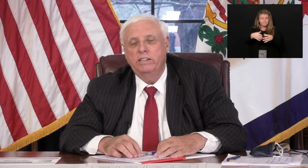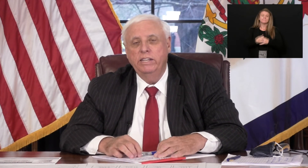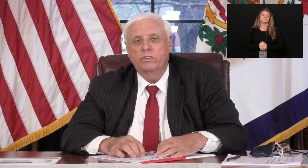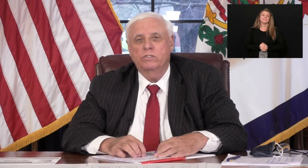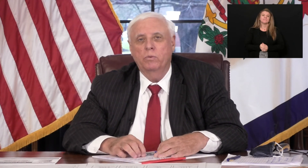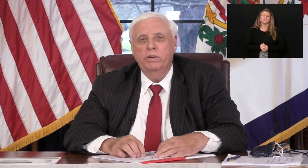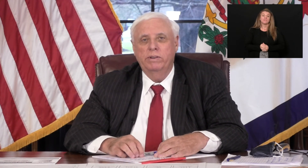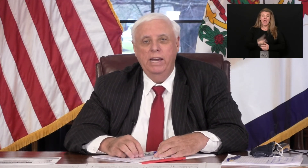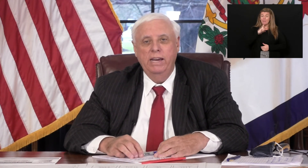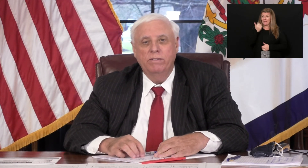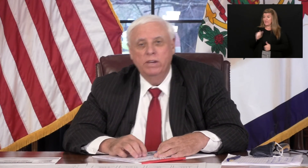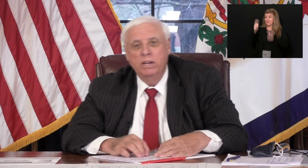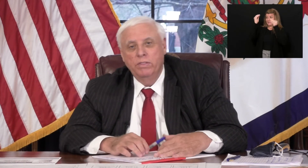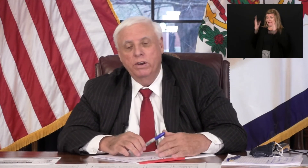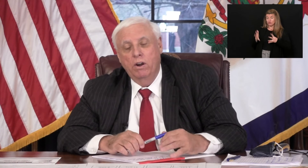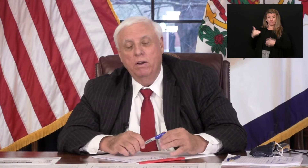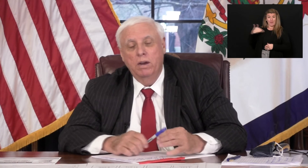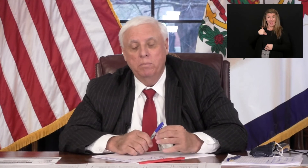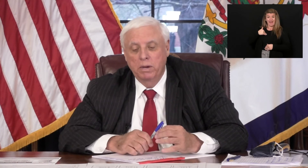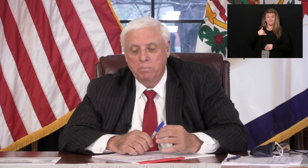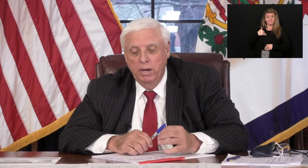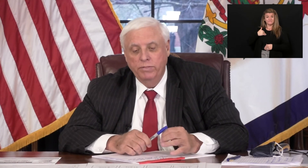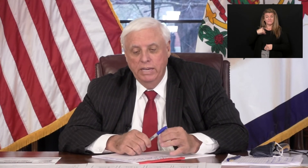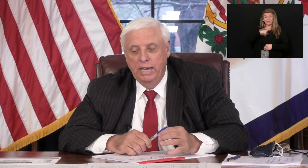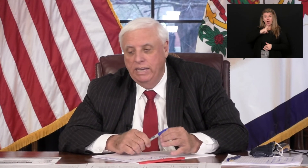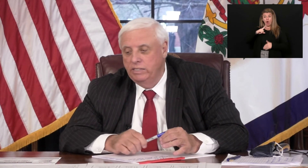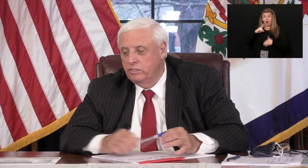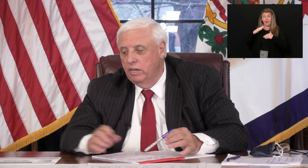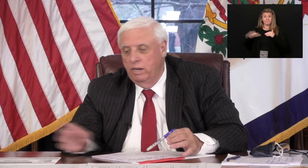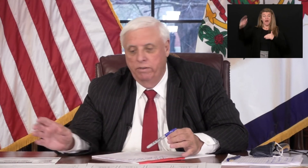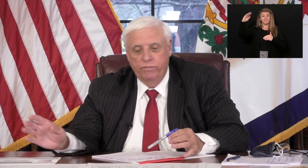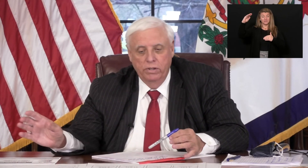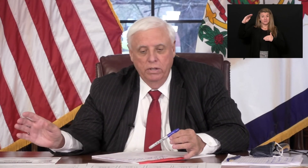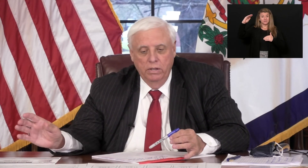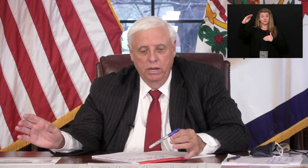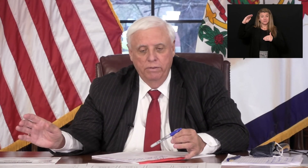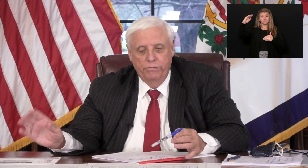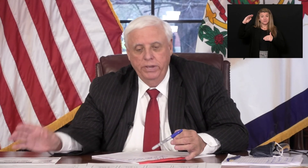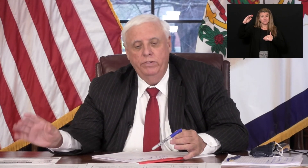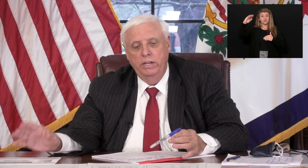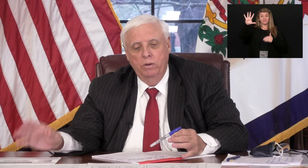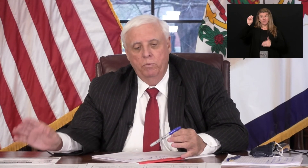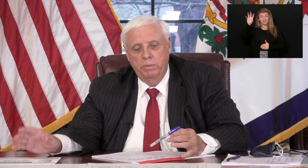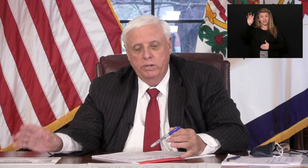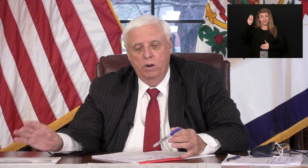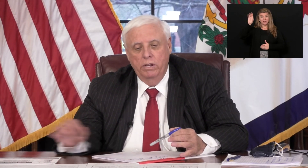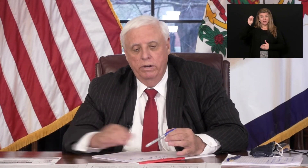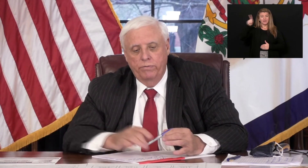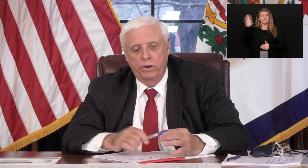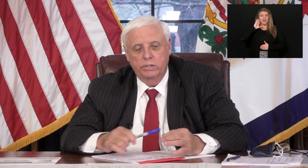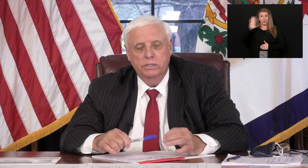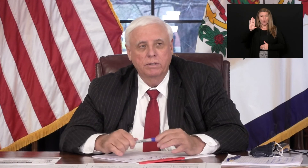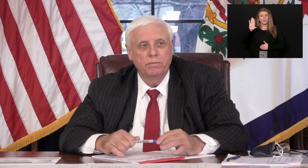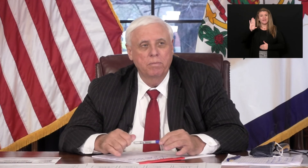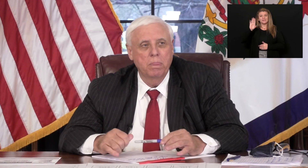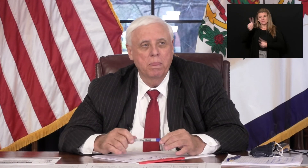any teachers that we would have that are above the age of 50 will be targeted